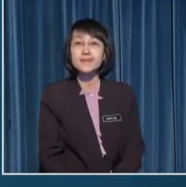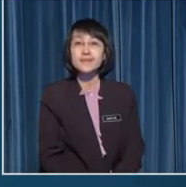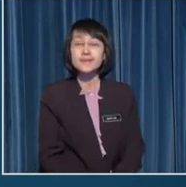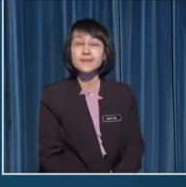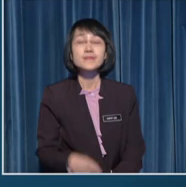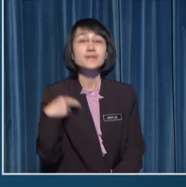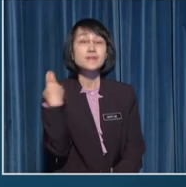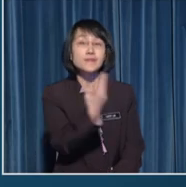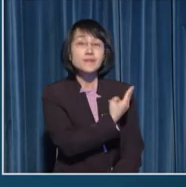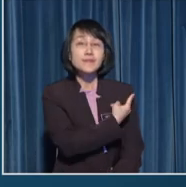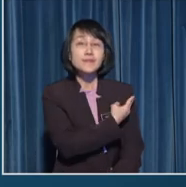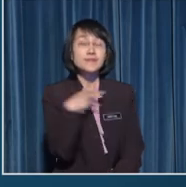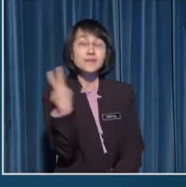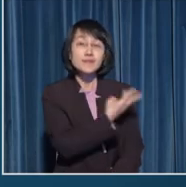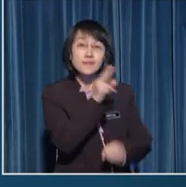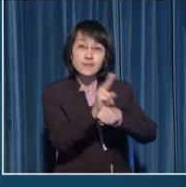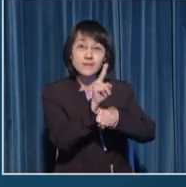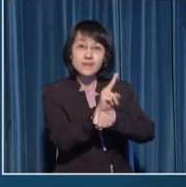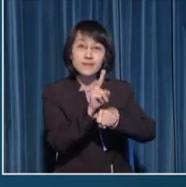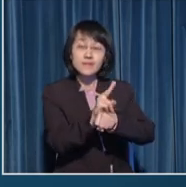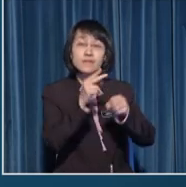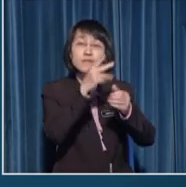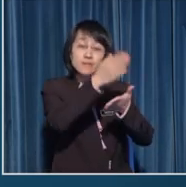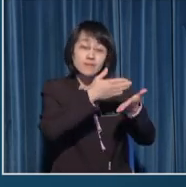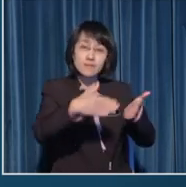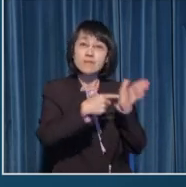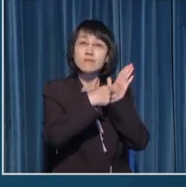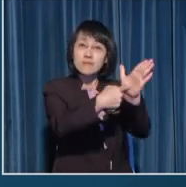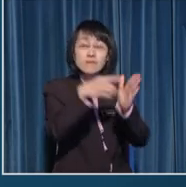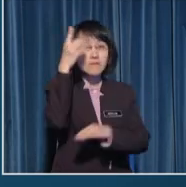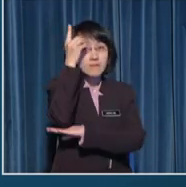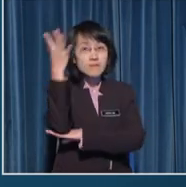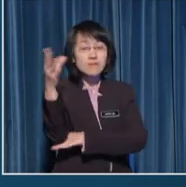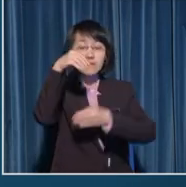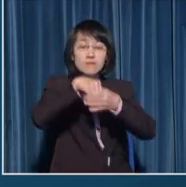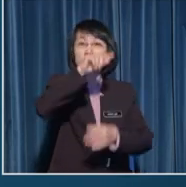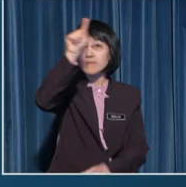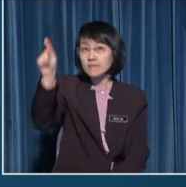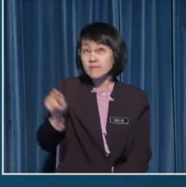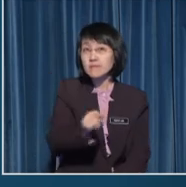We use a pie chart to display data in a circle.